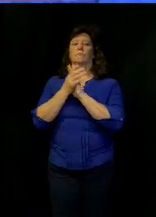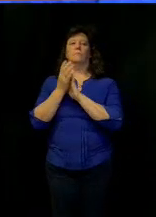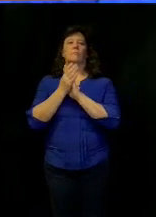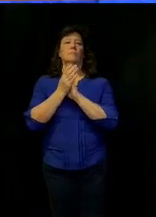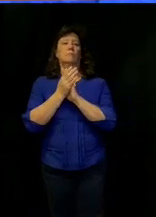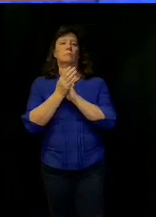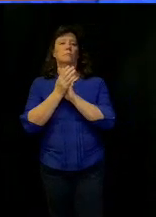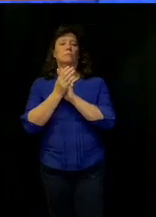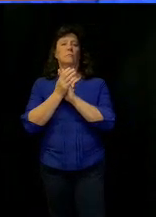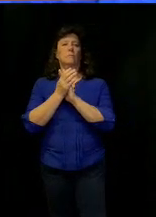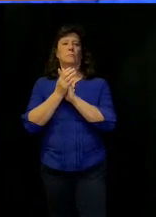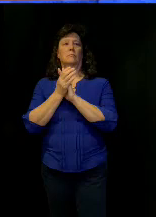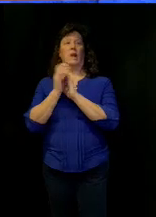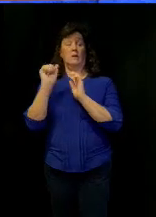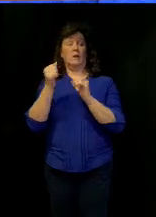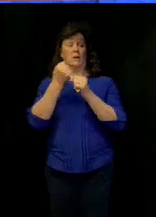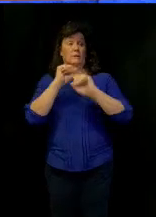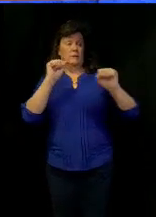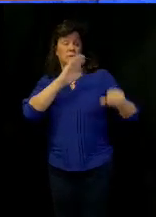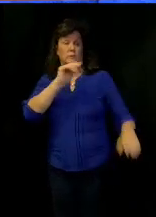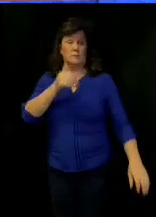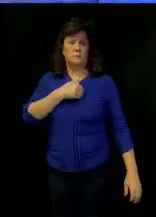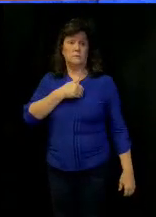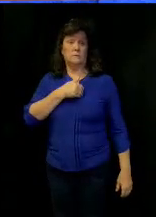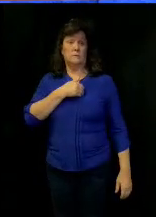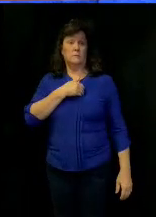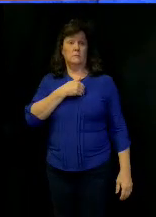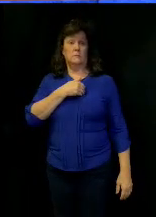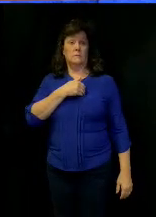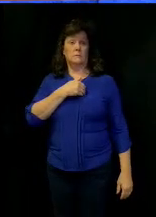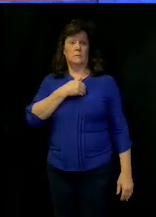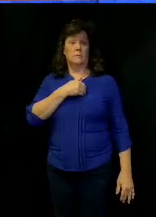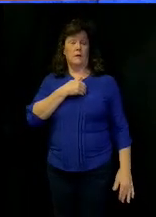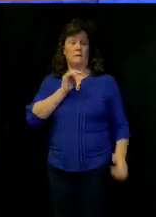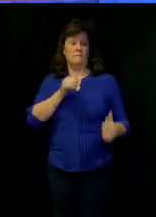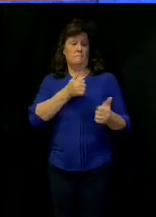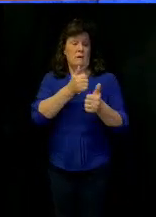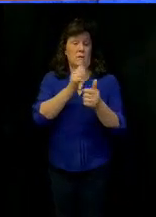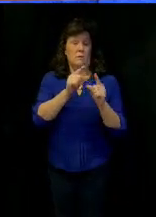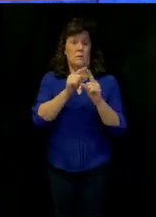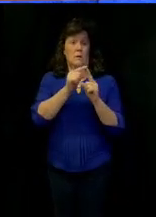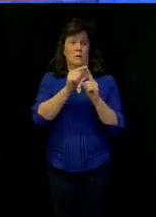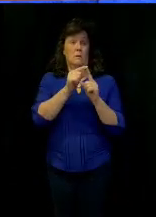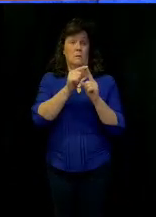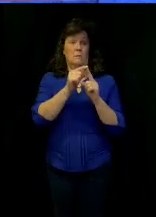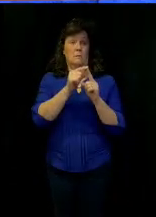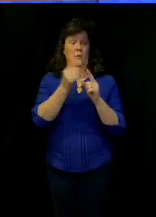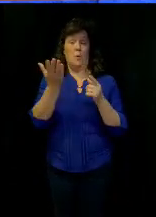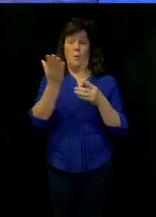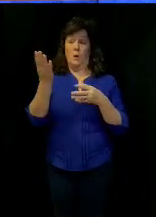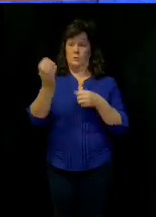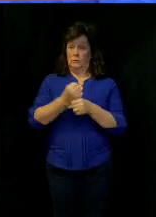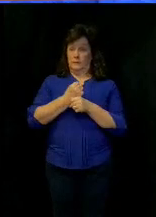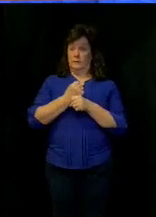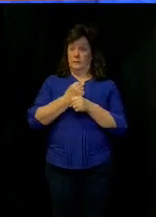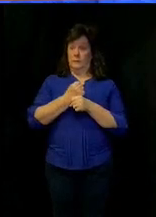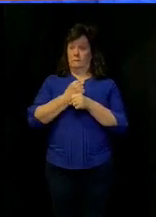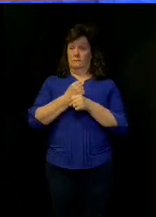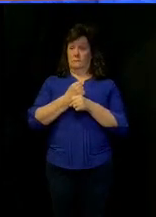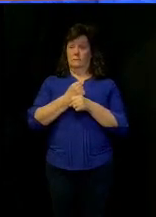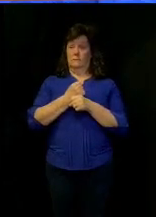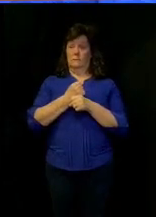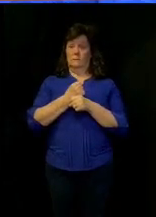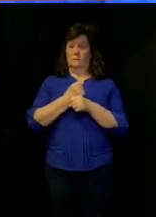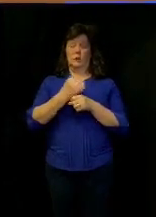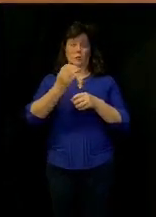Save your souls. Verse 22, but be doers of the word. This, what you're receiving? You're receiving word